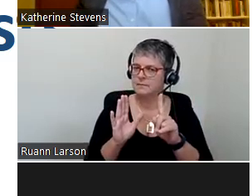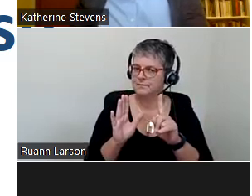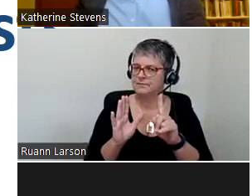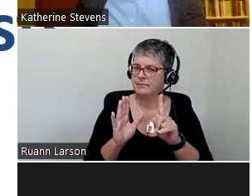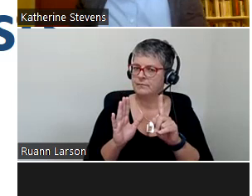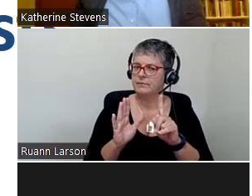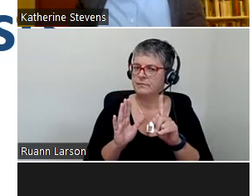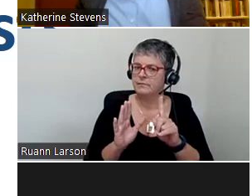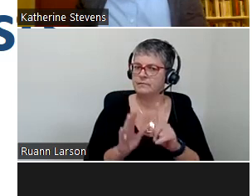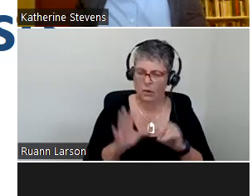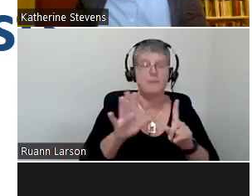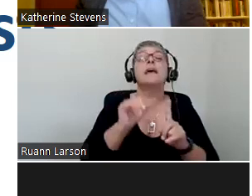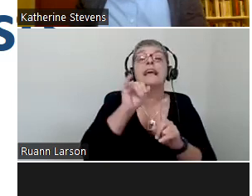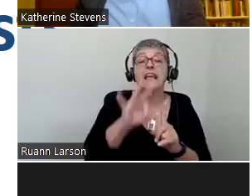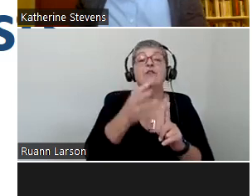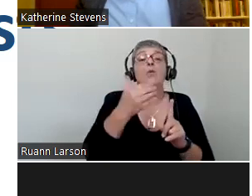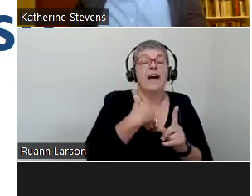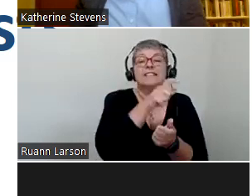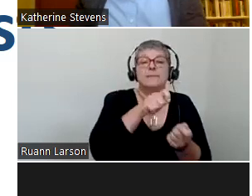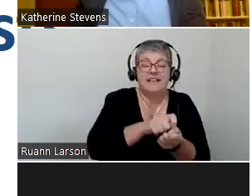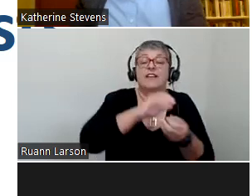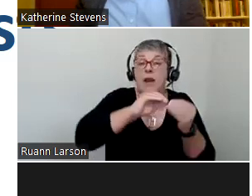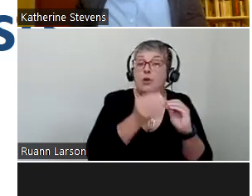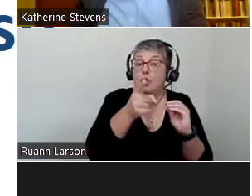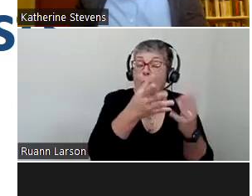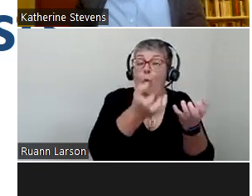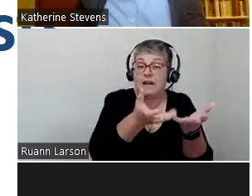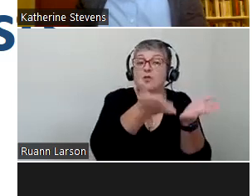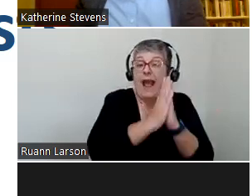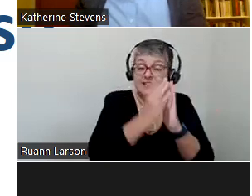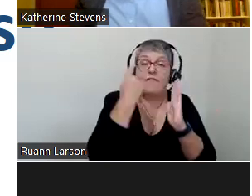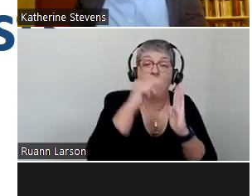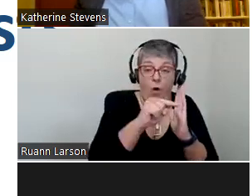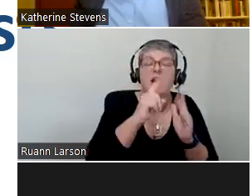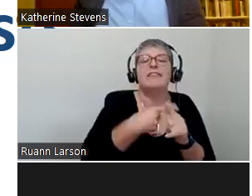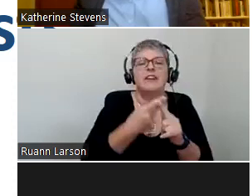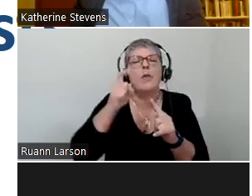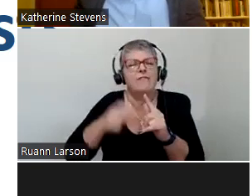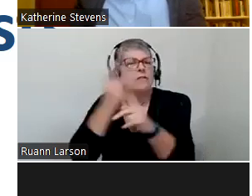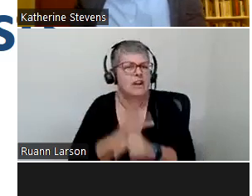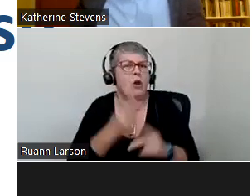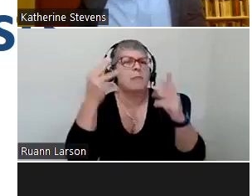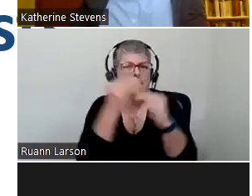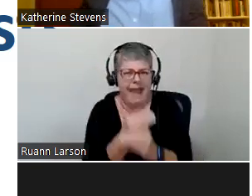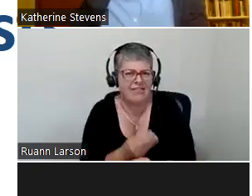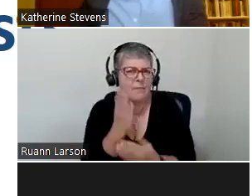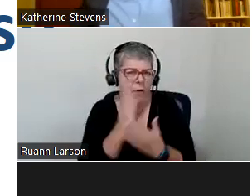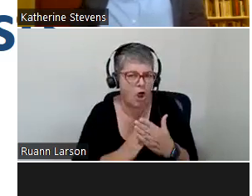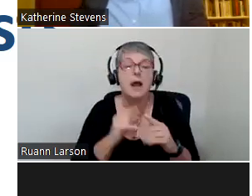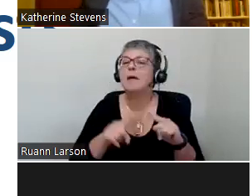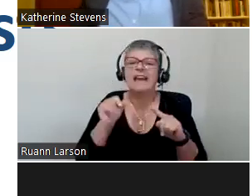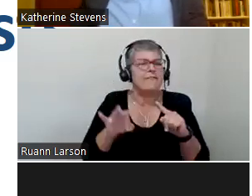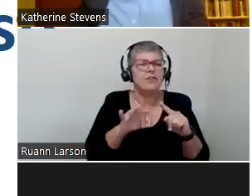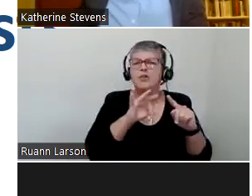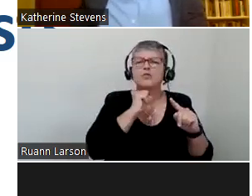number for total requests that you do need to do, there's a little bit of algebra involved, and I can speak to that if